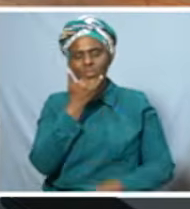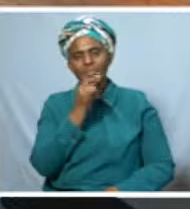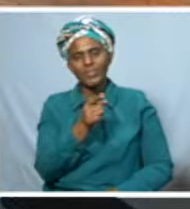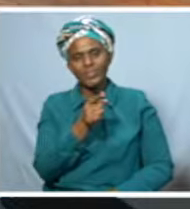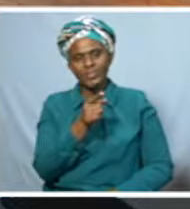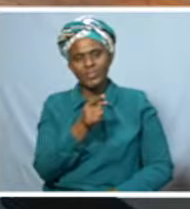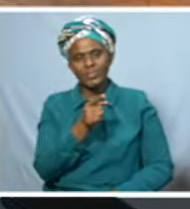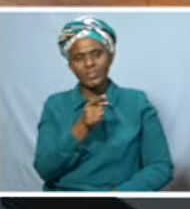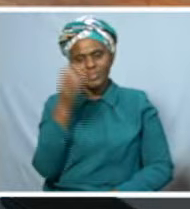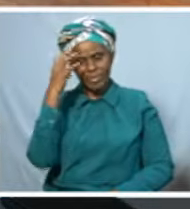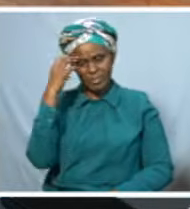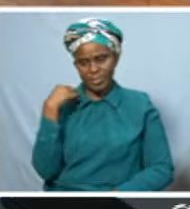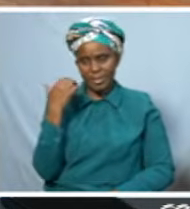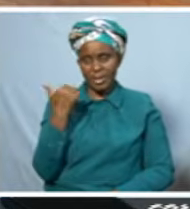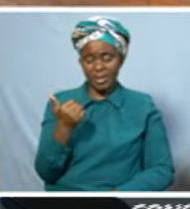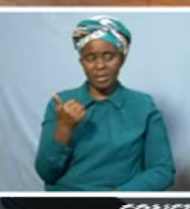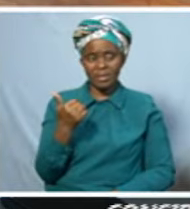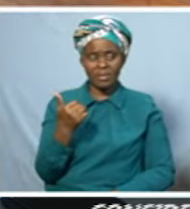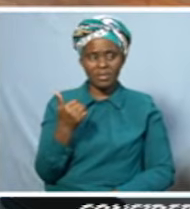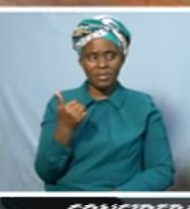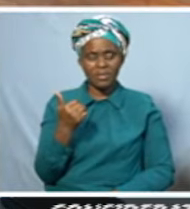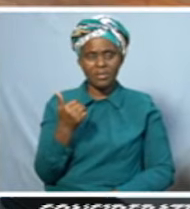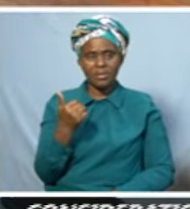Okay, the officer now,